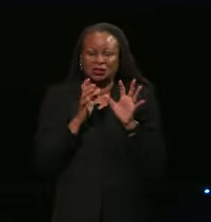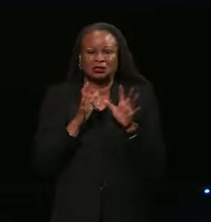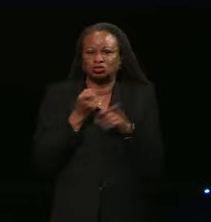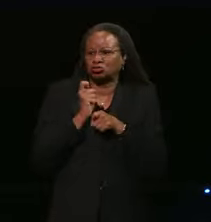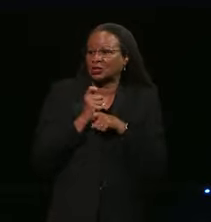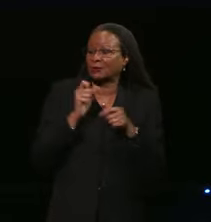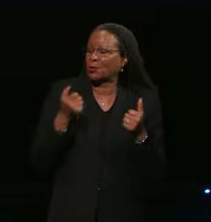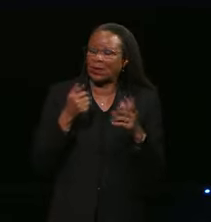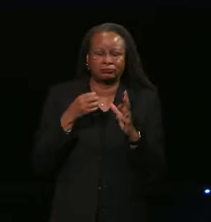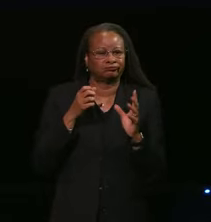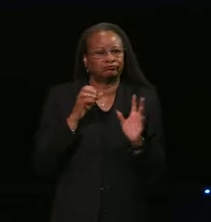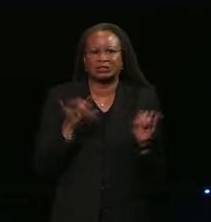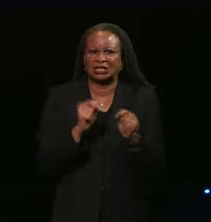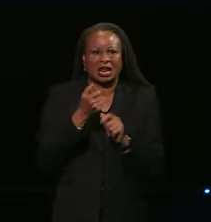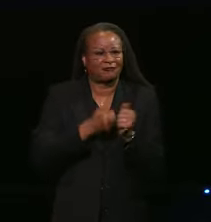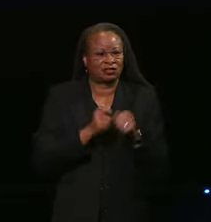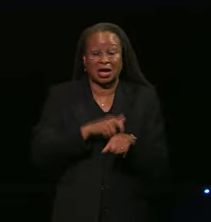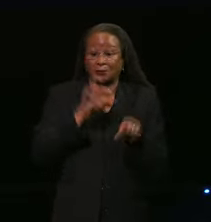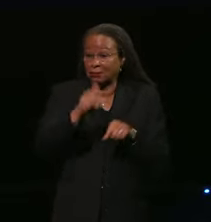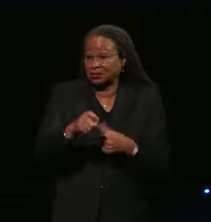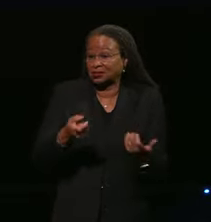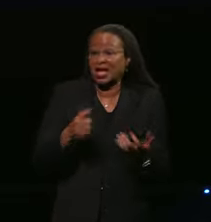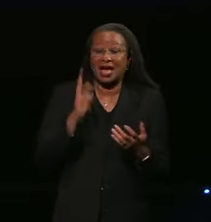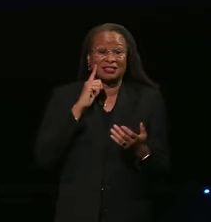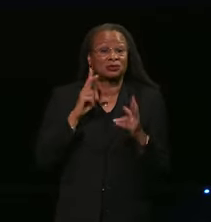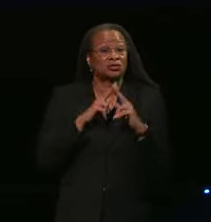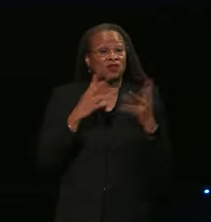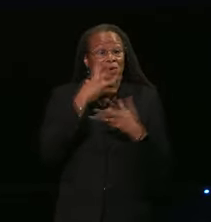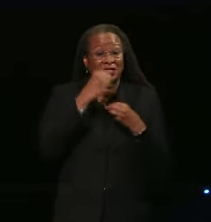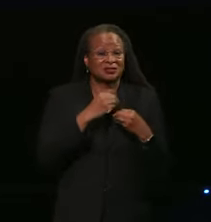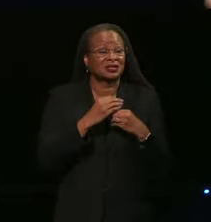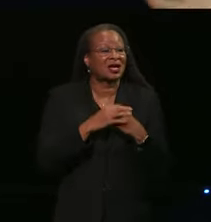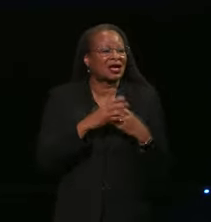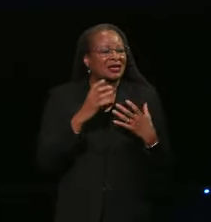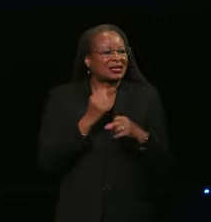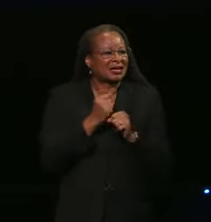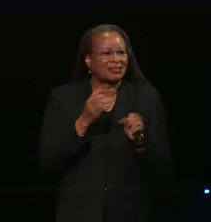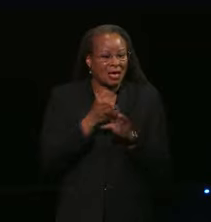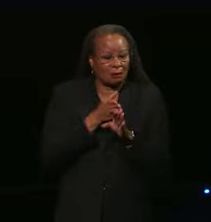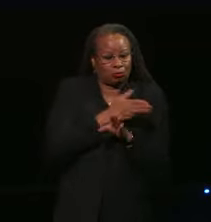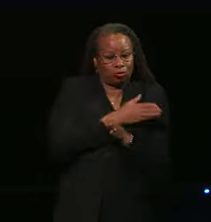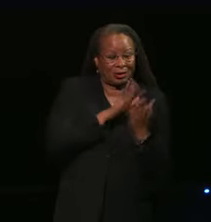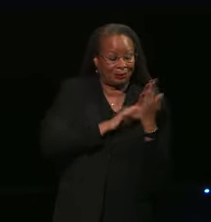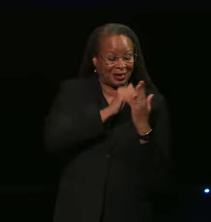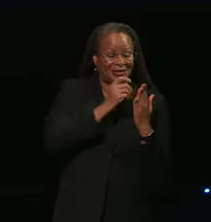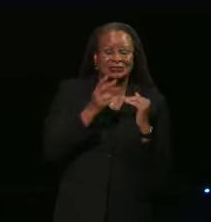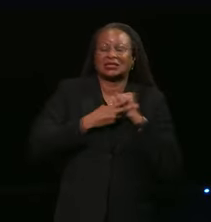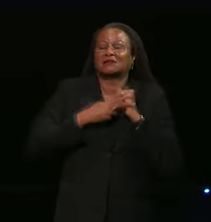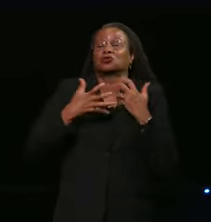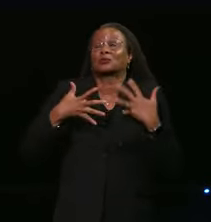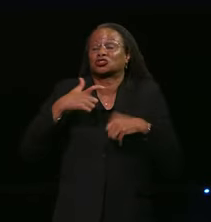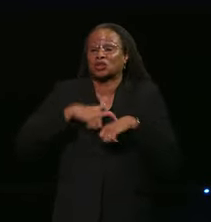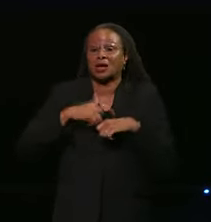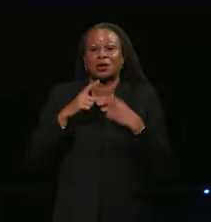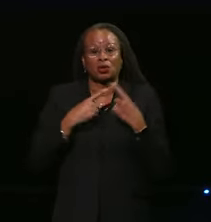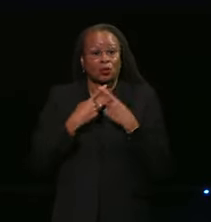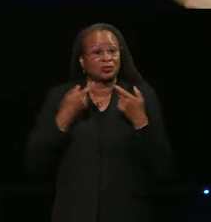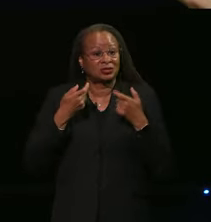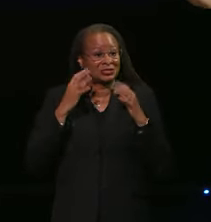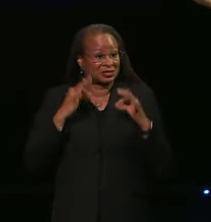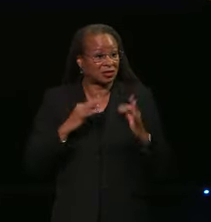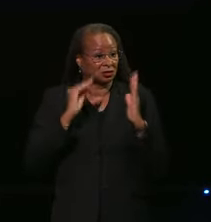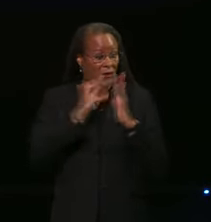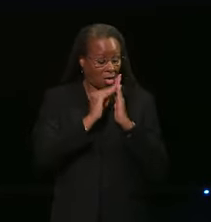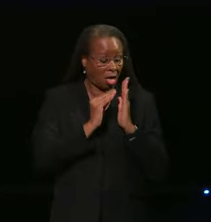single time. And I think that was something that was really lovely, is getting that pre-paint saved us so much time when it came to actually applying